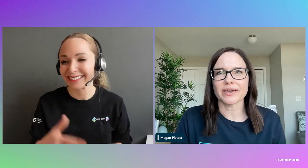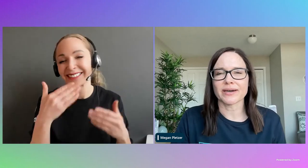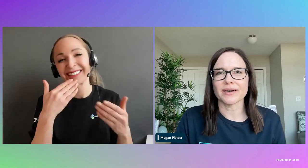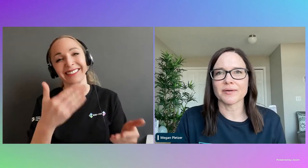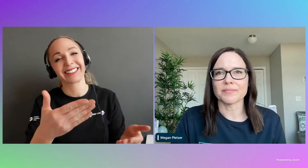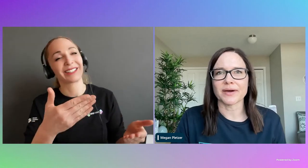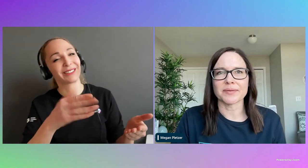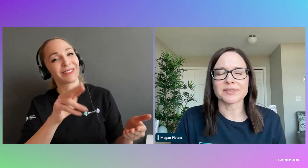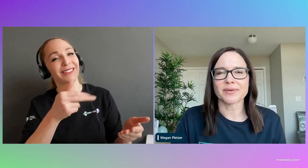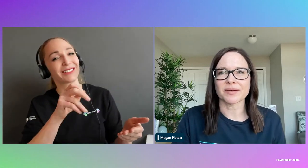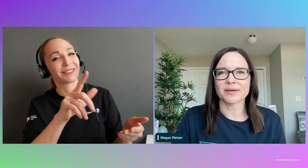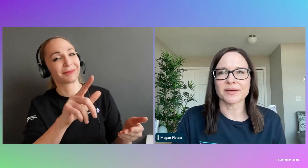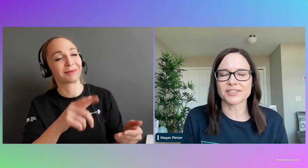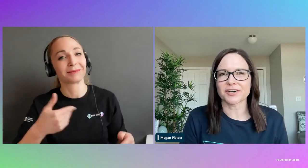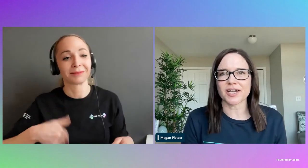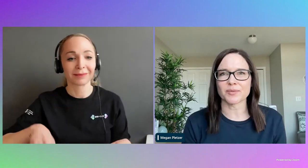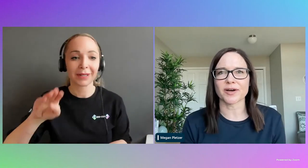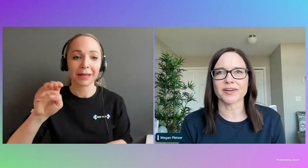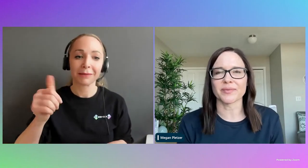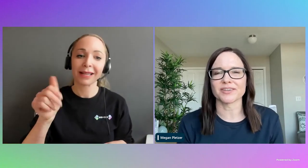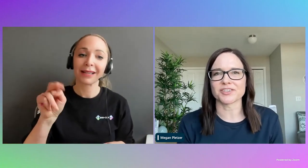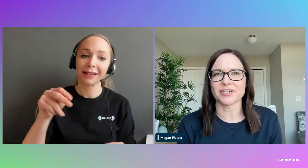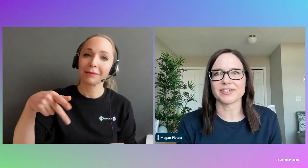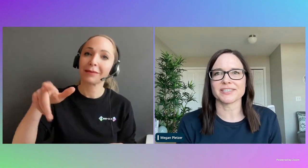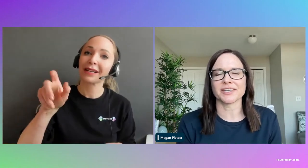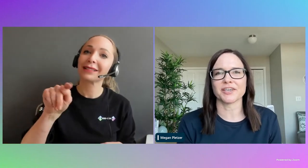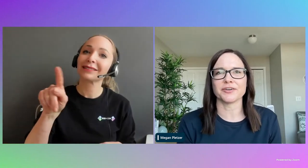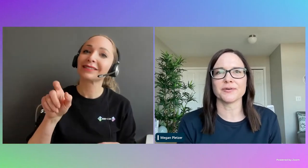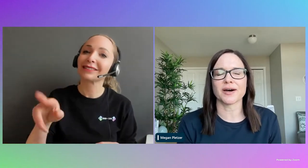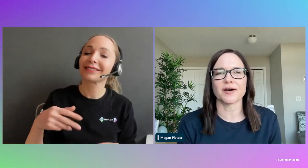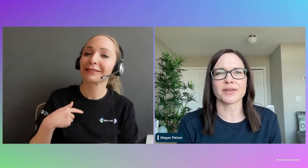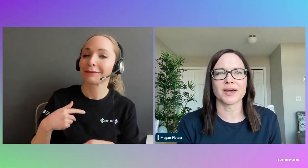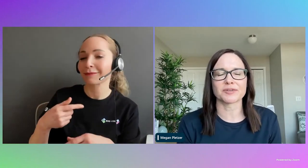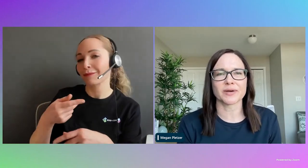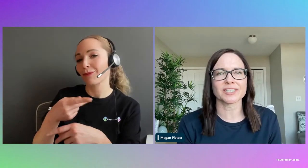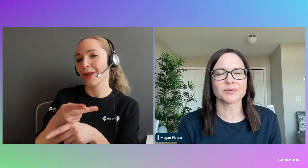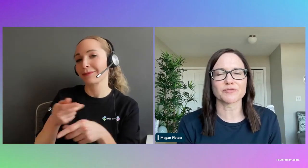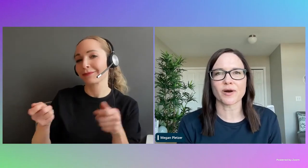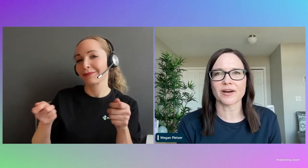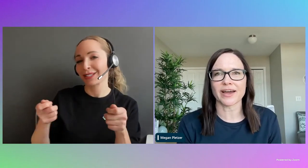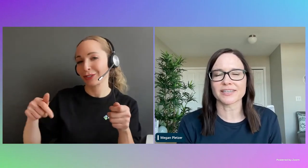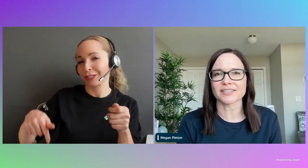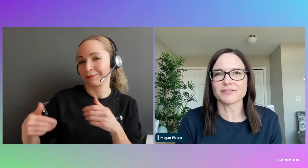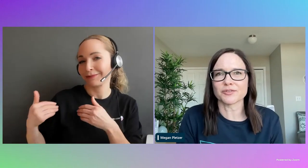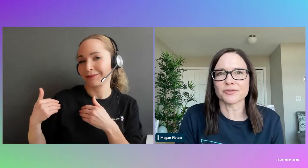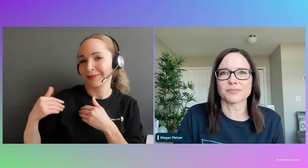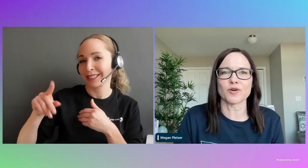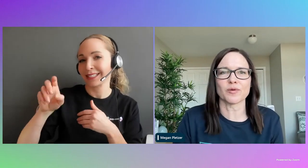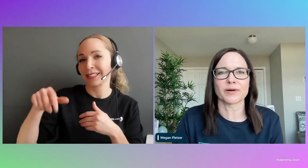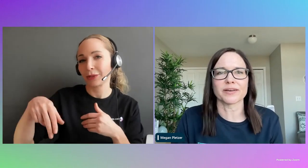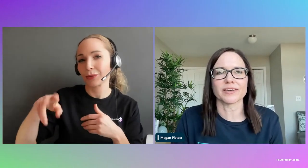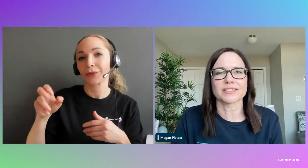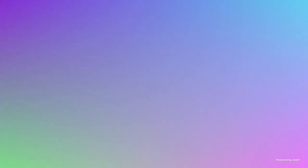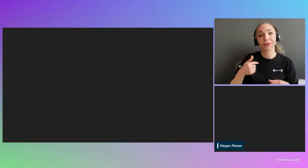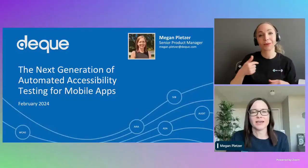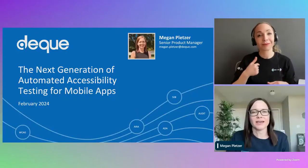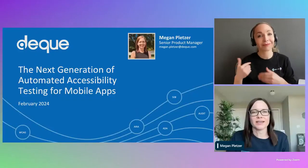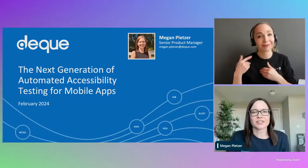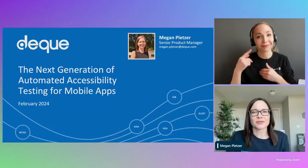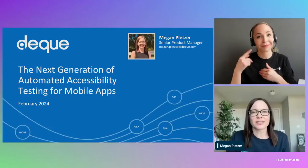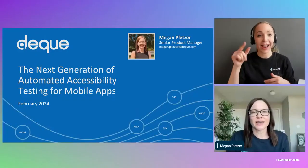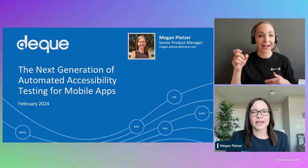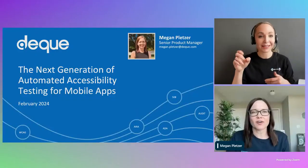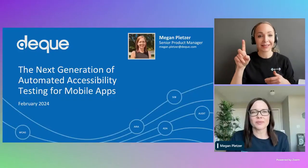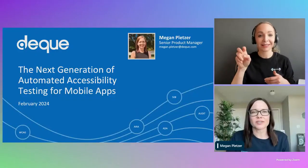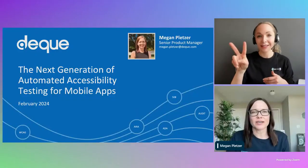Hi, everybody. My name is Megan Pletzer. I'm a product manager here at DQ, and I'm responsible for our DevTools Mobile product.